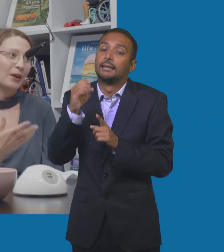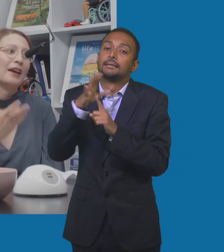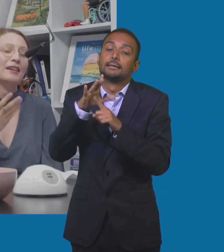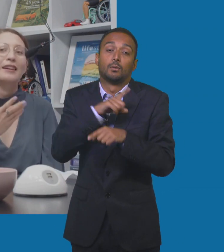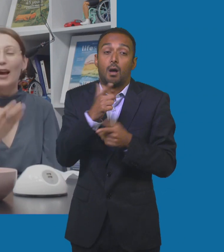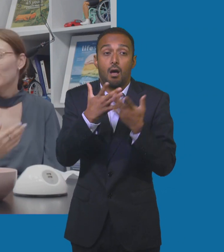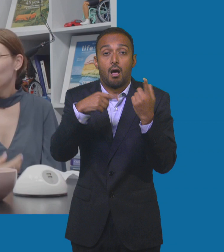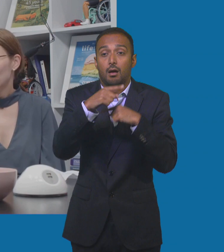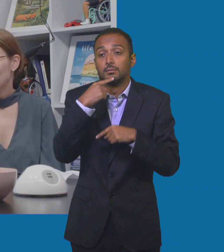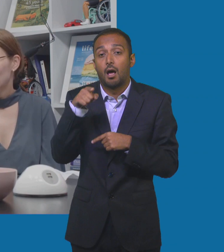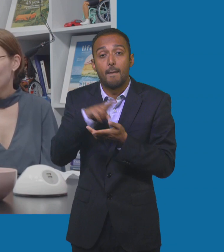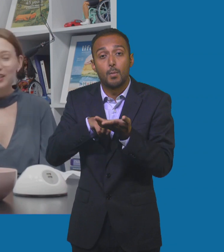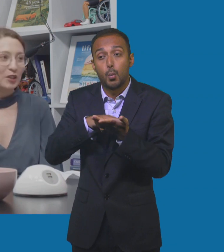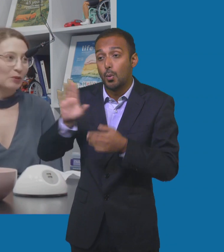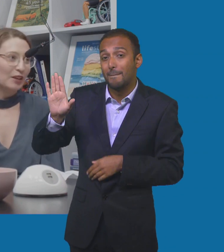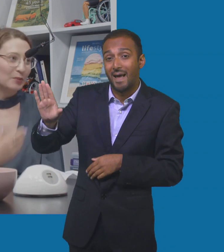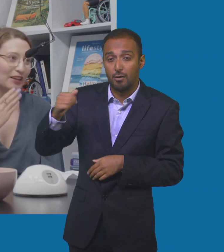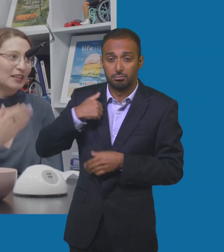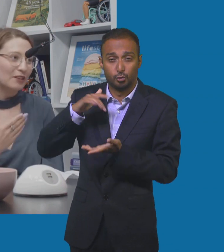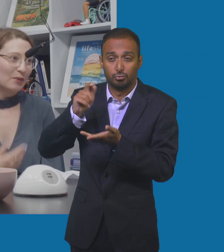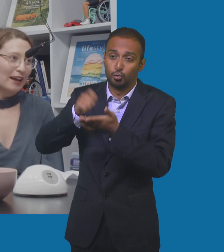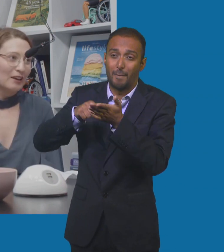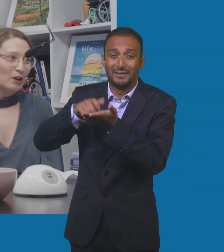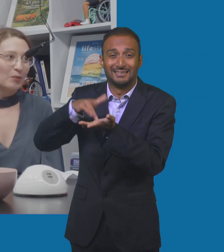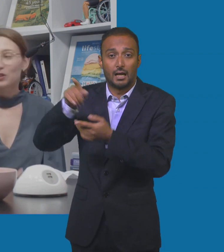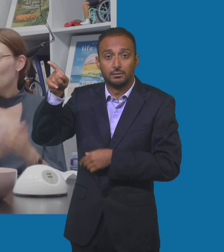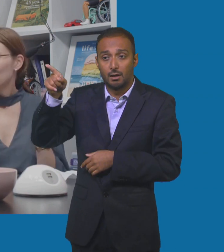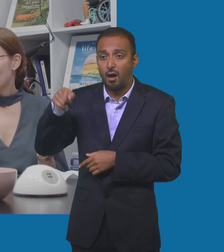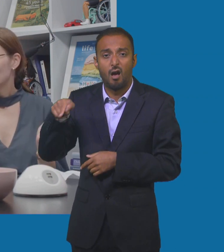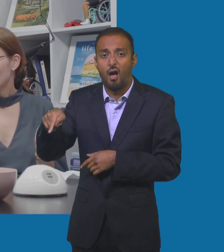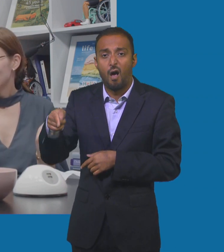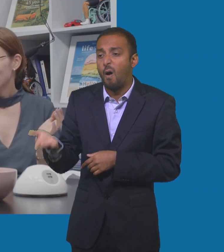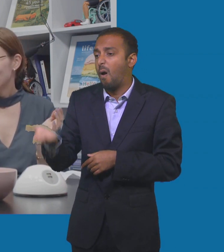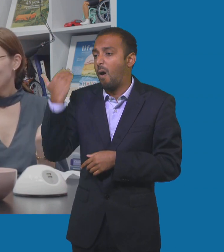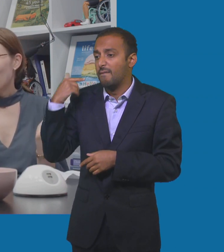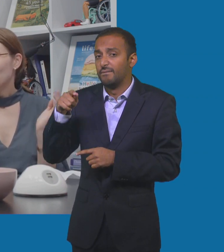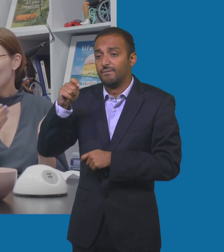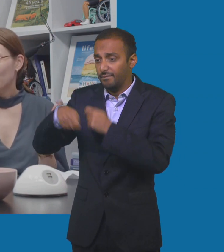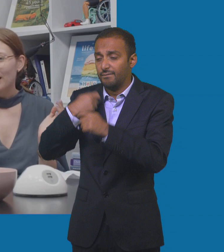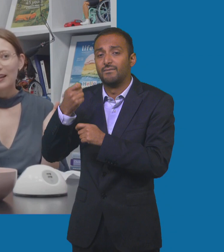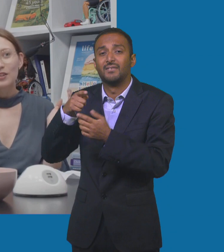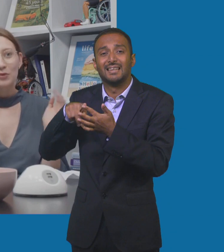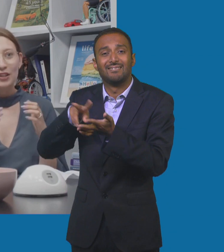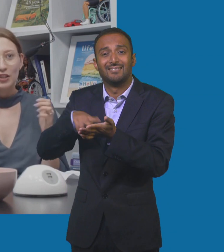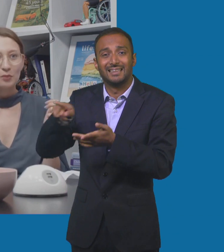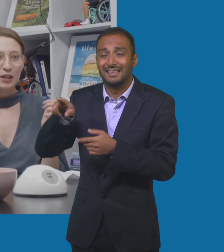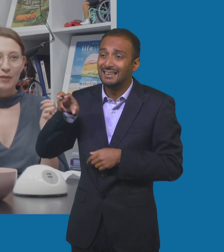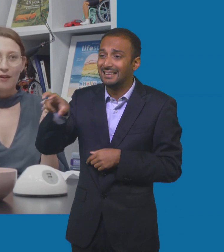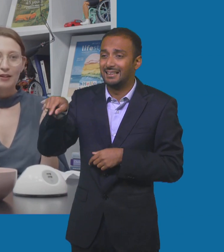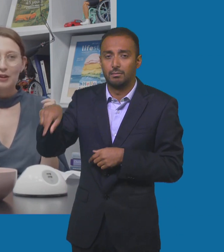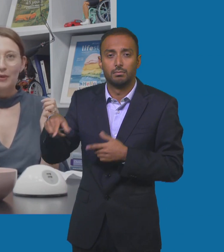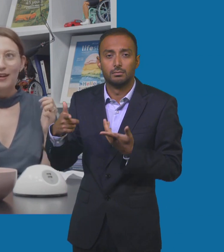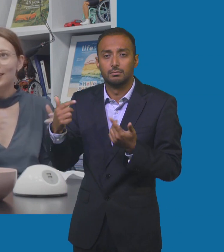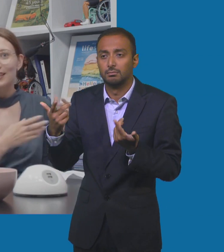blue badge bay at my shopping centre has just been replaced by an EV bay, but it's not blue badge sized anymore. And this really shouldn't